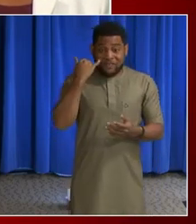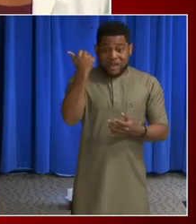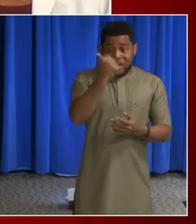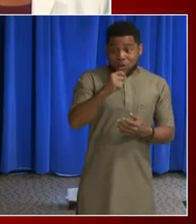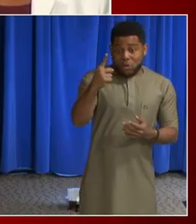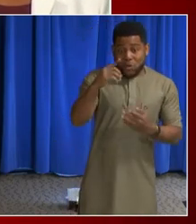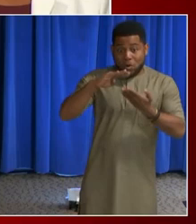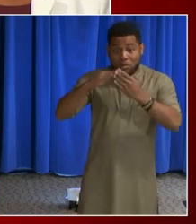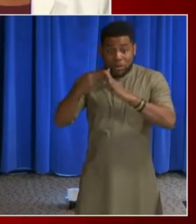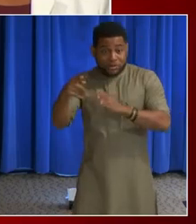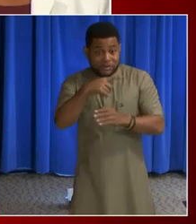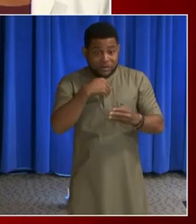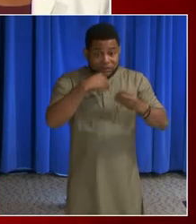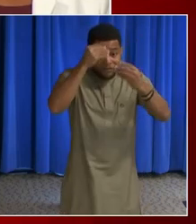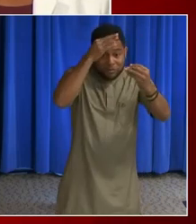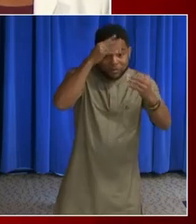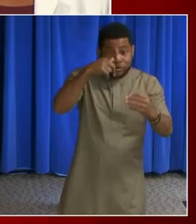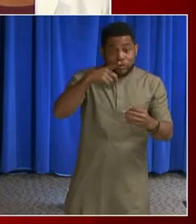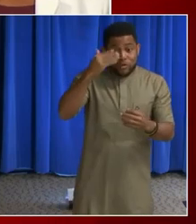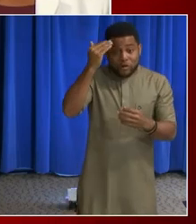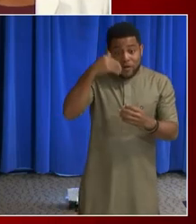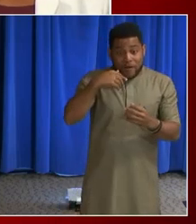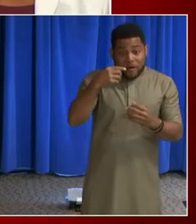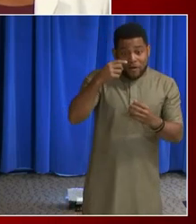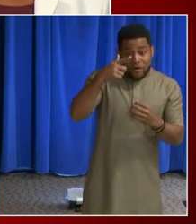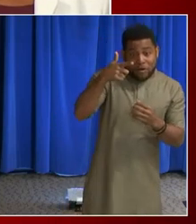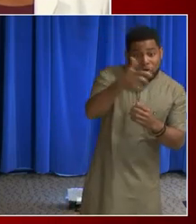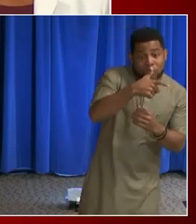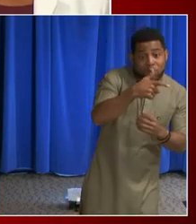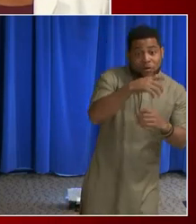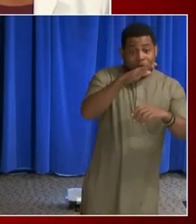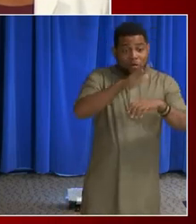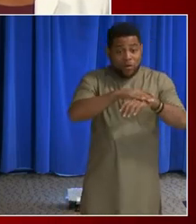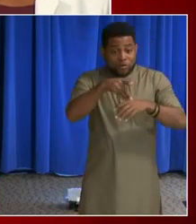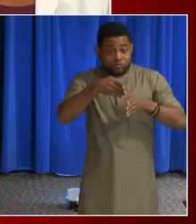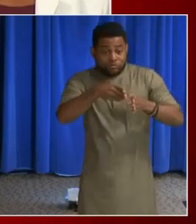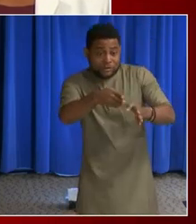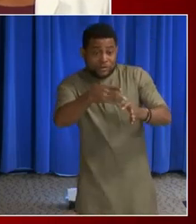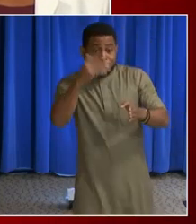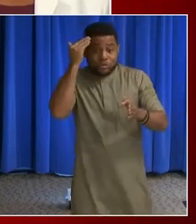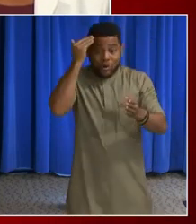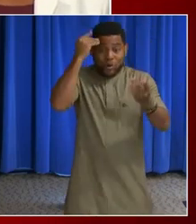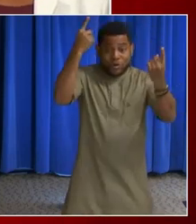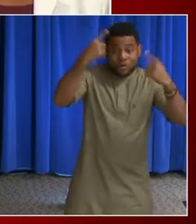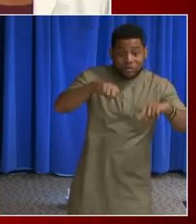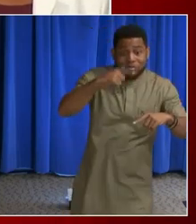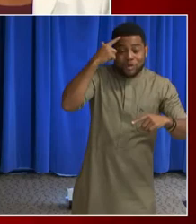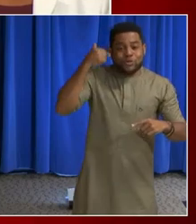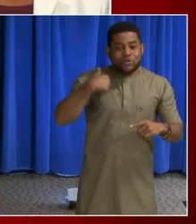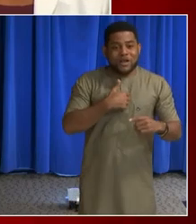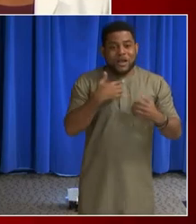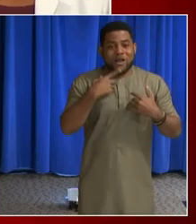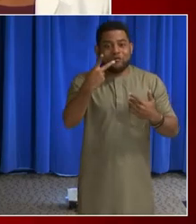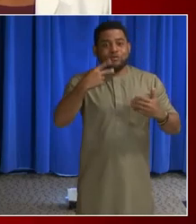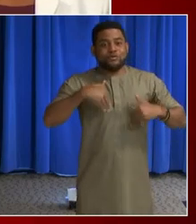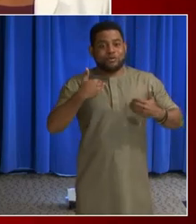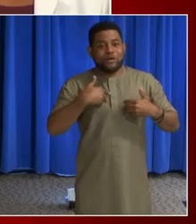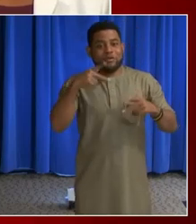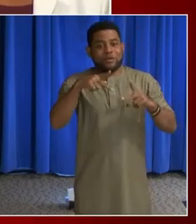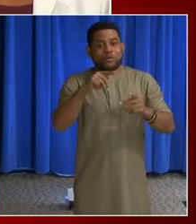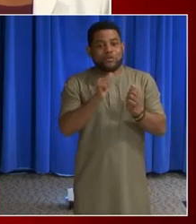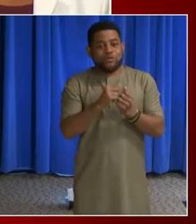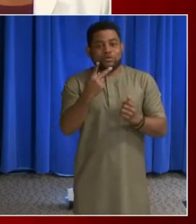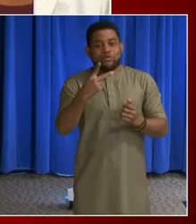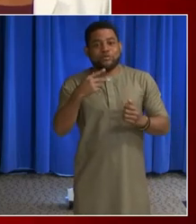who fired the shots on Longfellow, certainly we know they were fired because we have two of our young people, two juveniles, who got struck